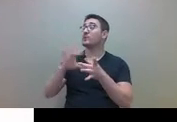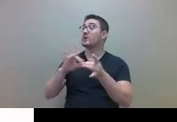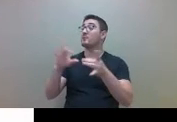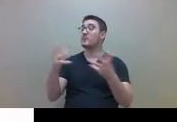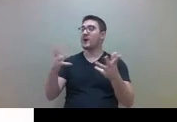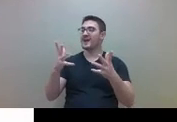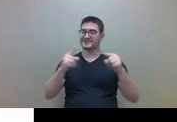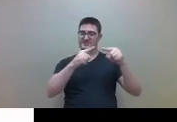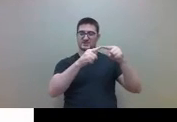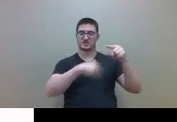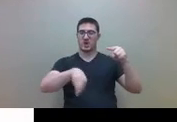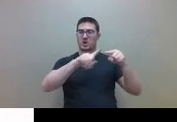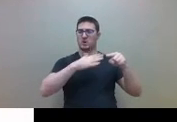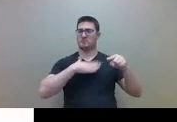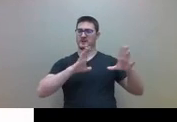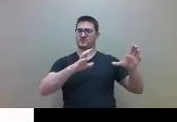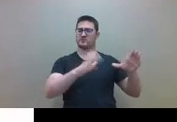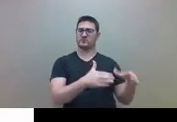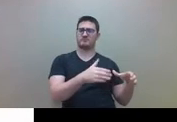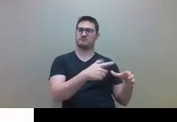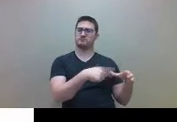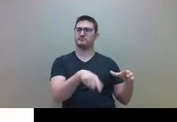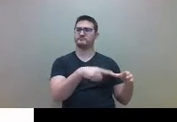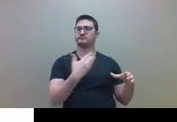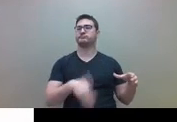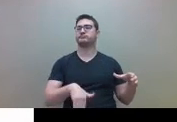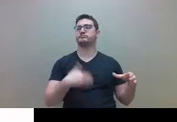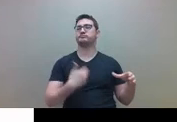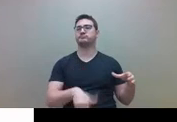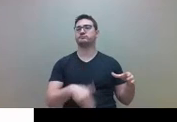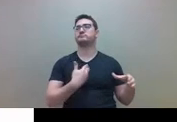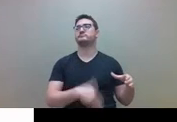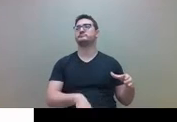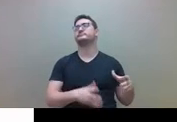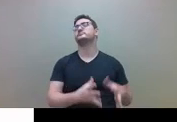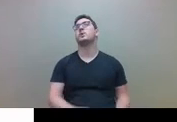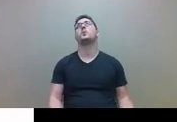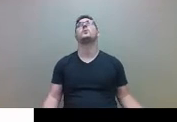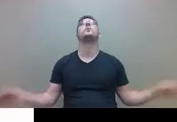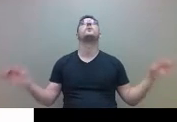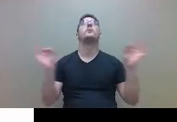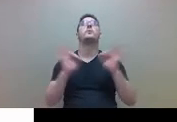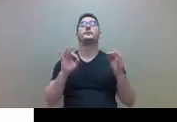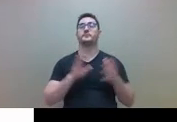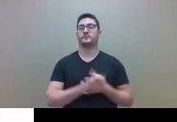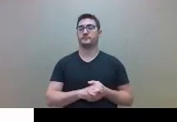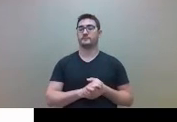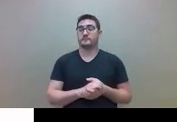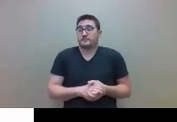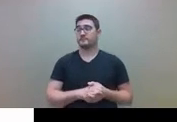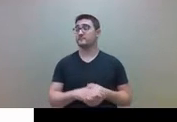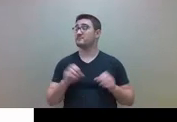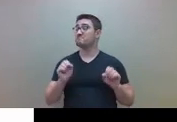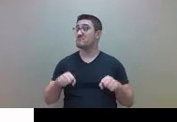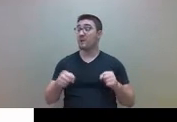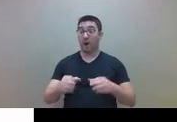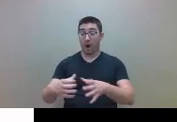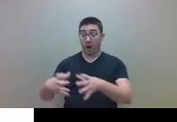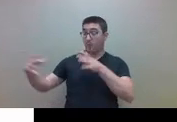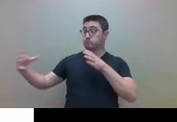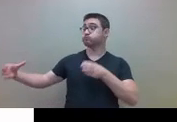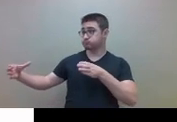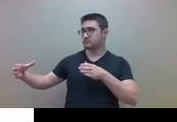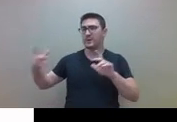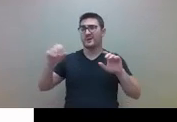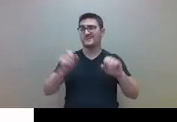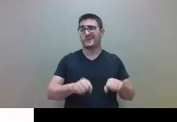circle. Mm-hmm. And how important that was. And, somebody's circle may be quite small. And so how do